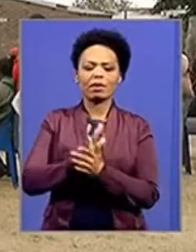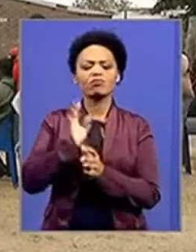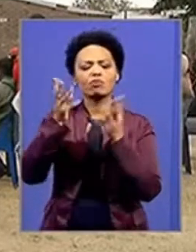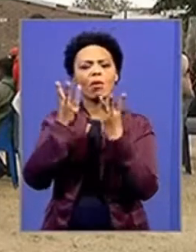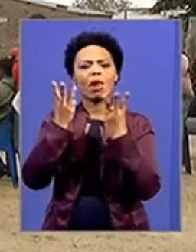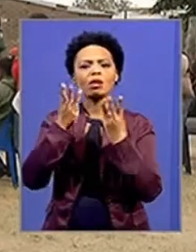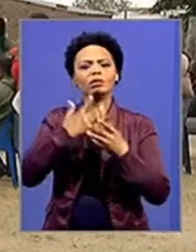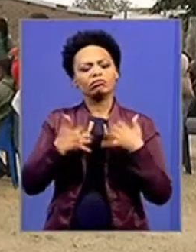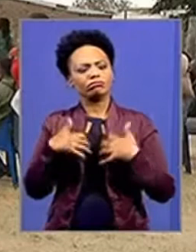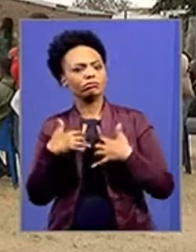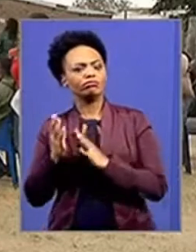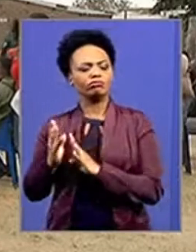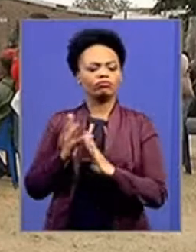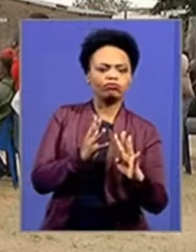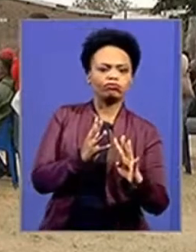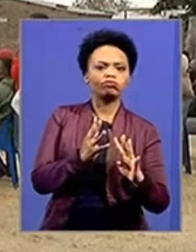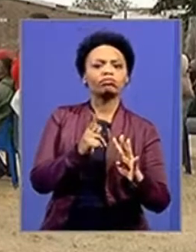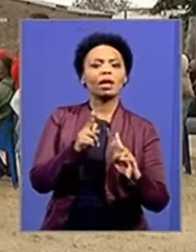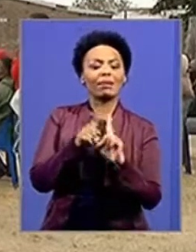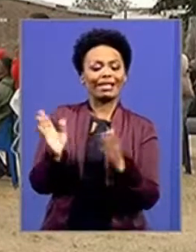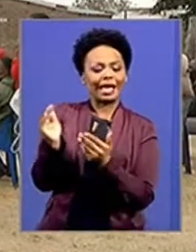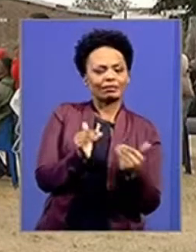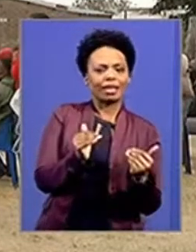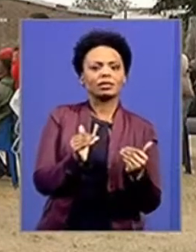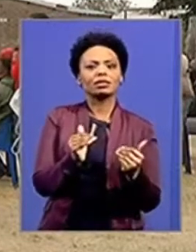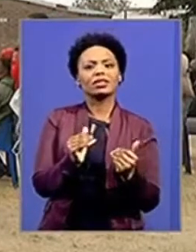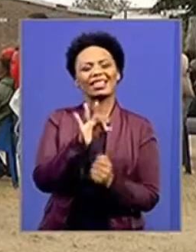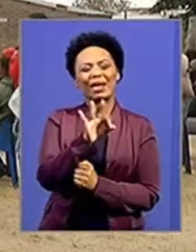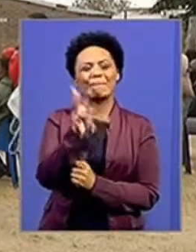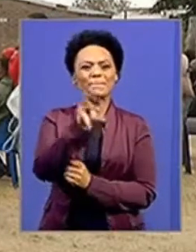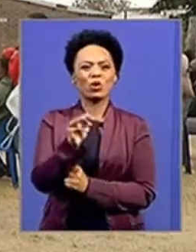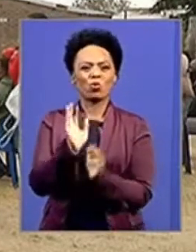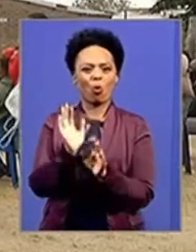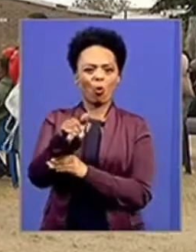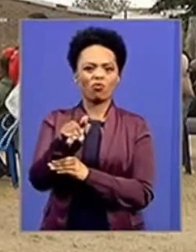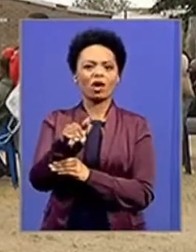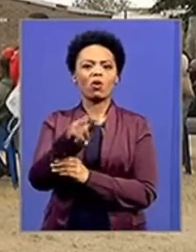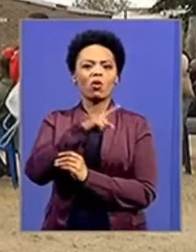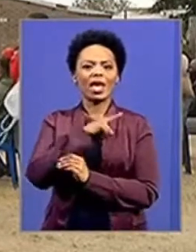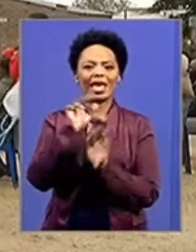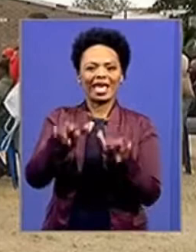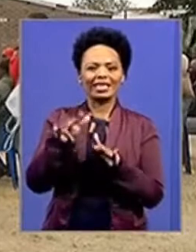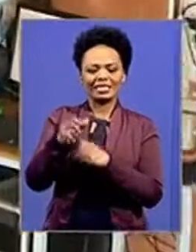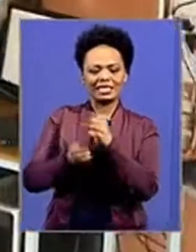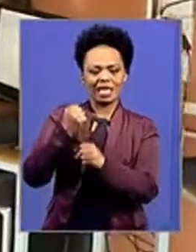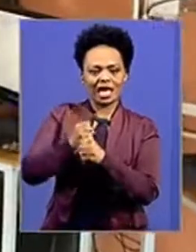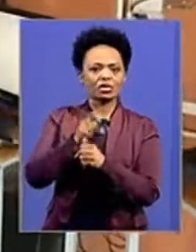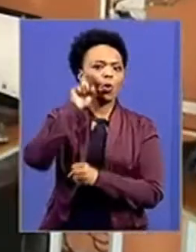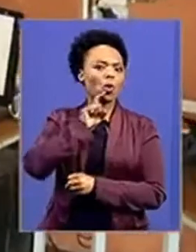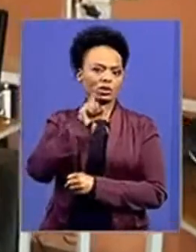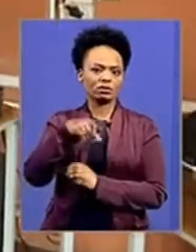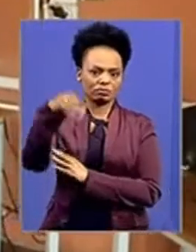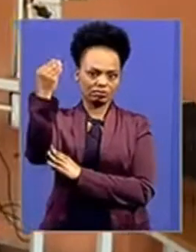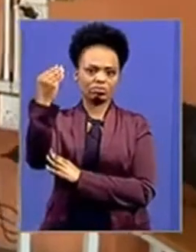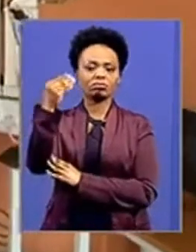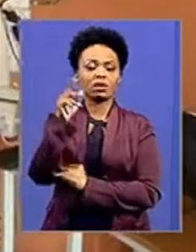believe that because we are expected to vaccinate more than 3 million people that are more than 18 years and above. Molekgotlapetiši